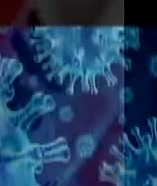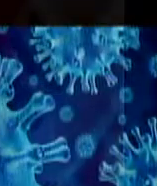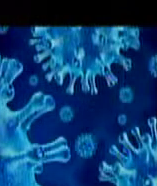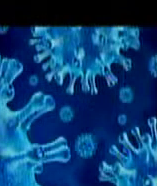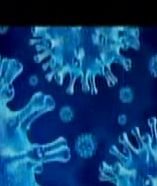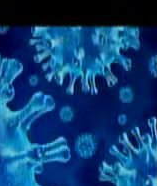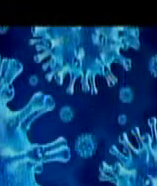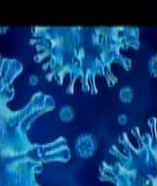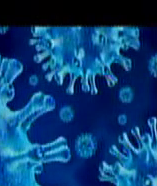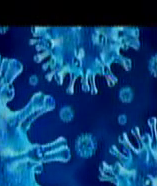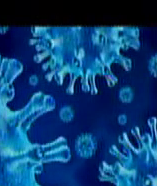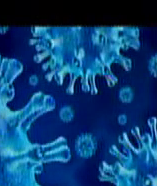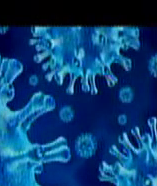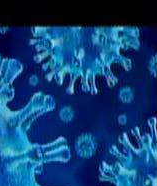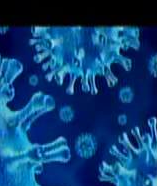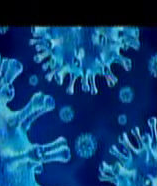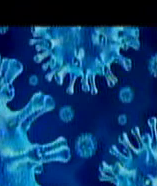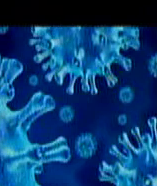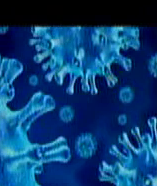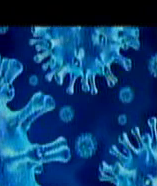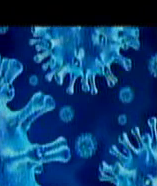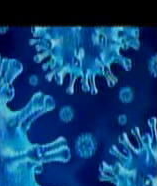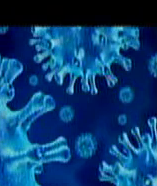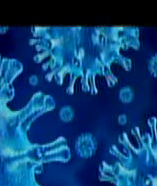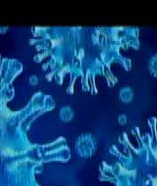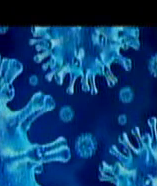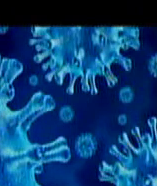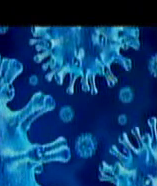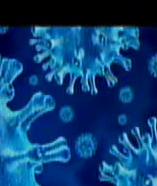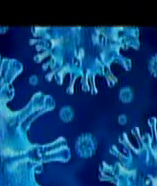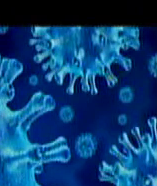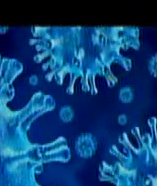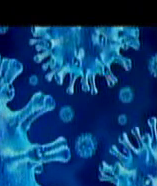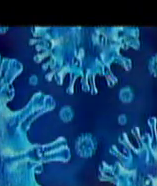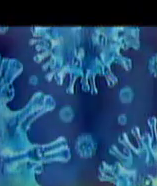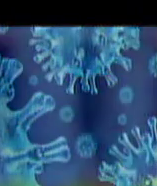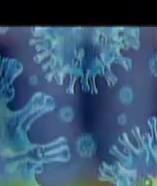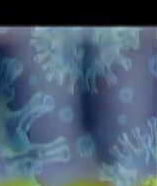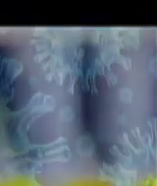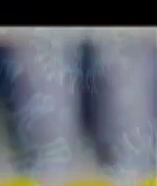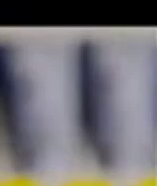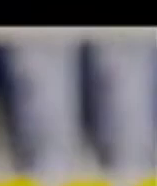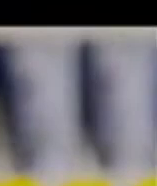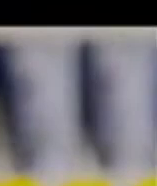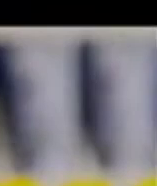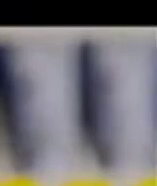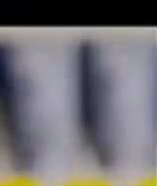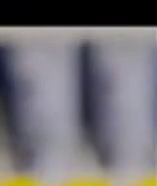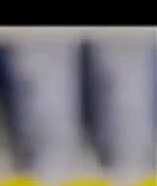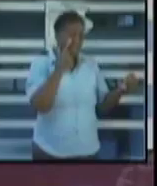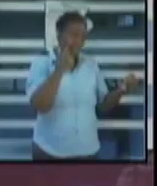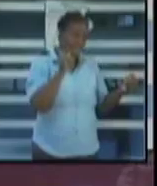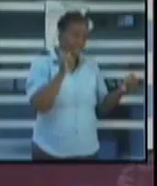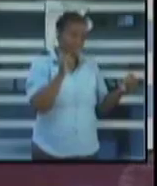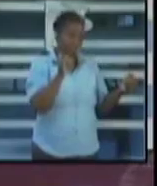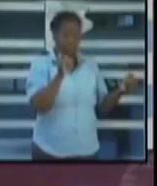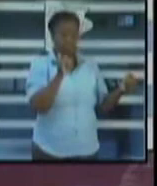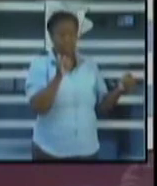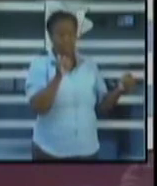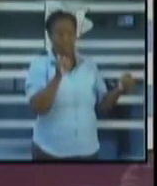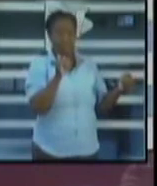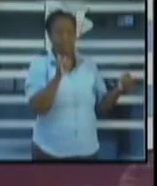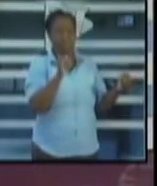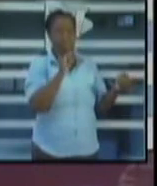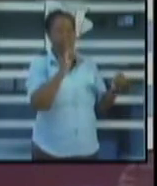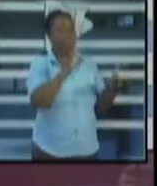Oxford University. It has reached the stage for 10,000 UK citizens to be tested. The results of